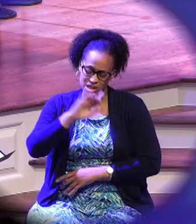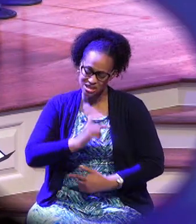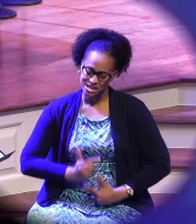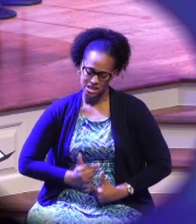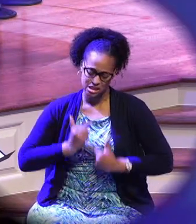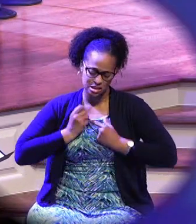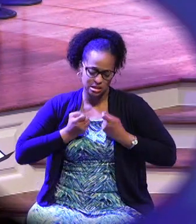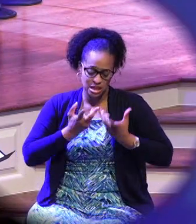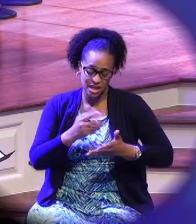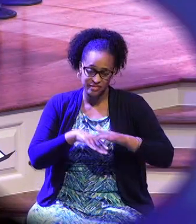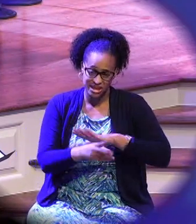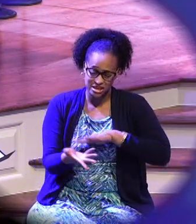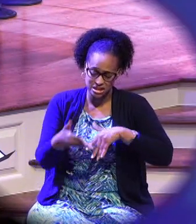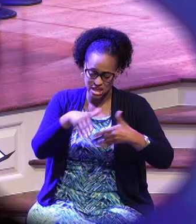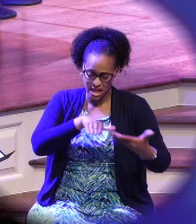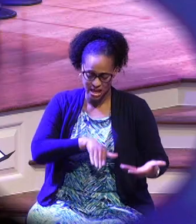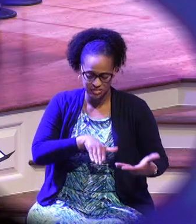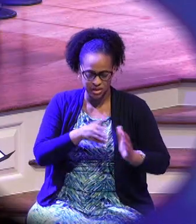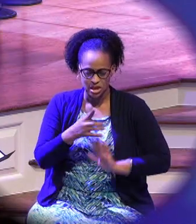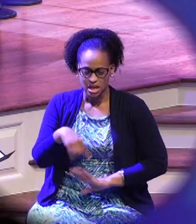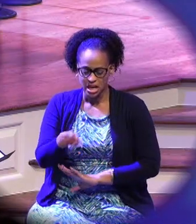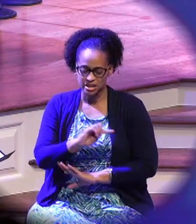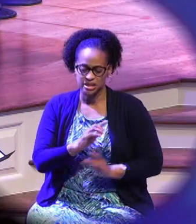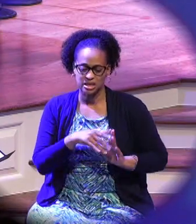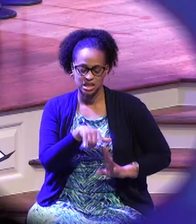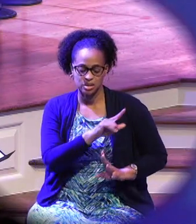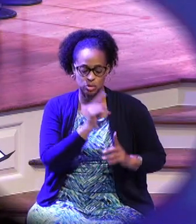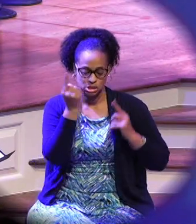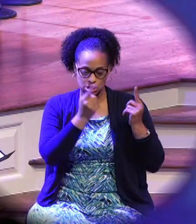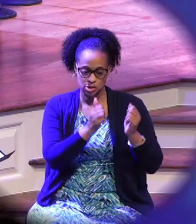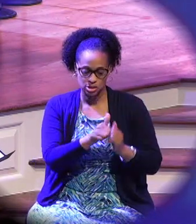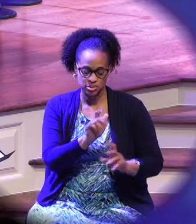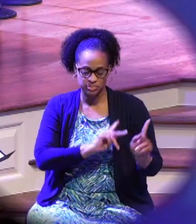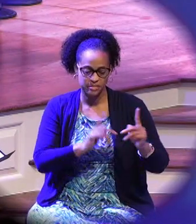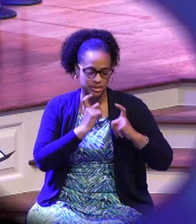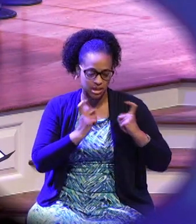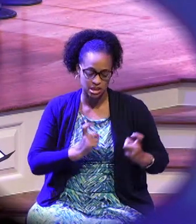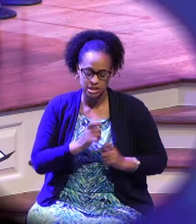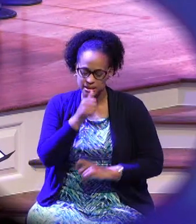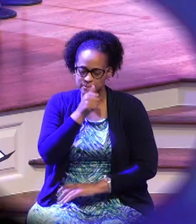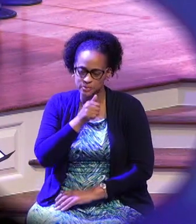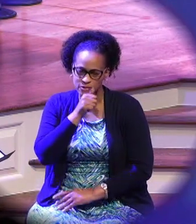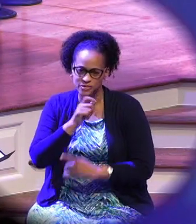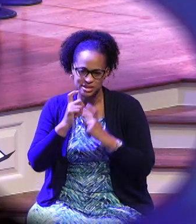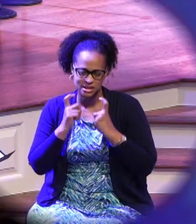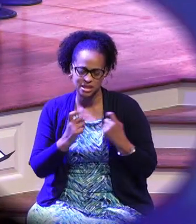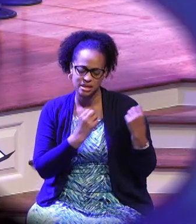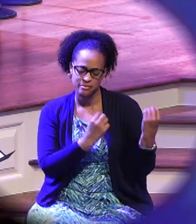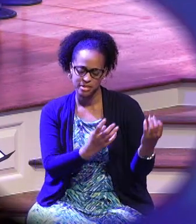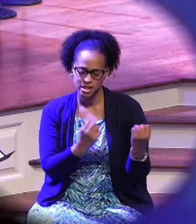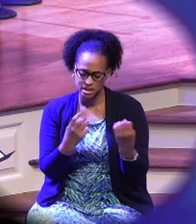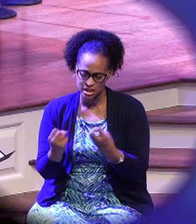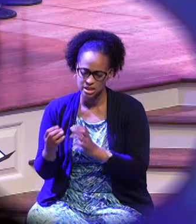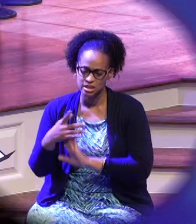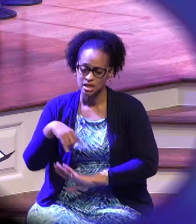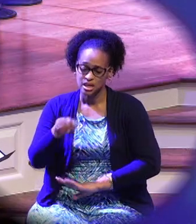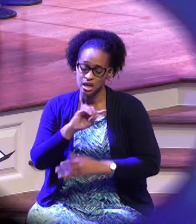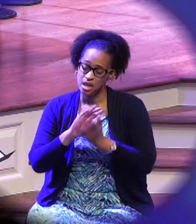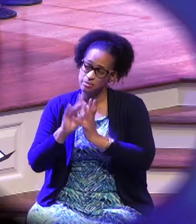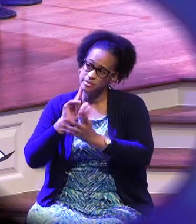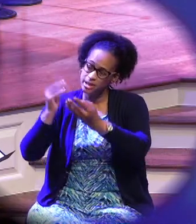unto death and was numbered with the transgressors. For he bore the sin of many and made